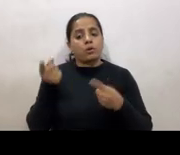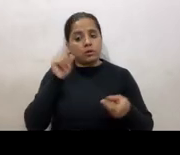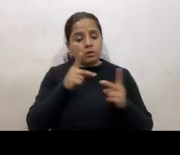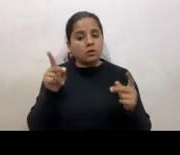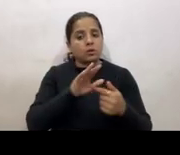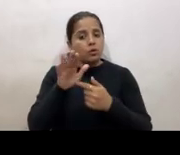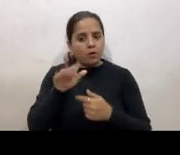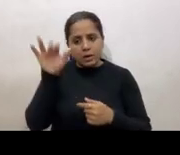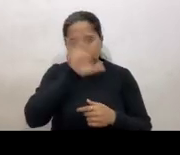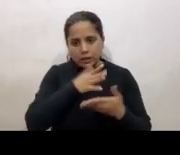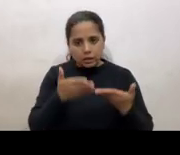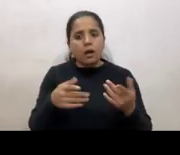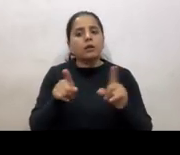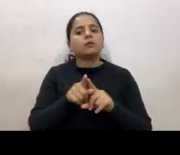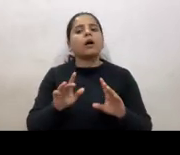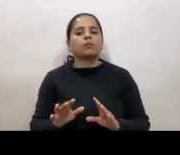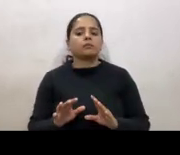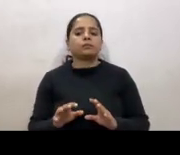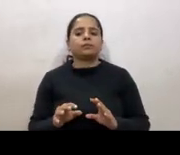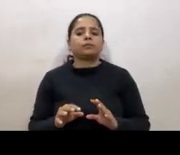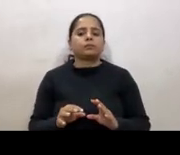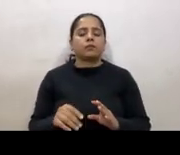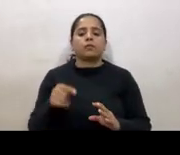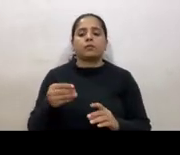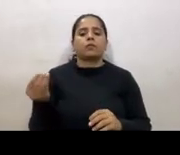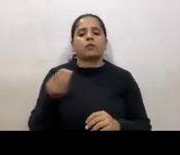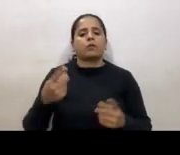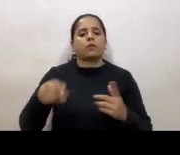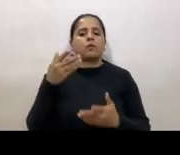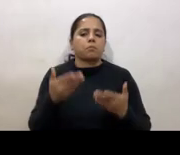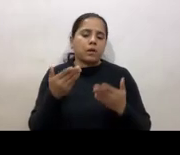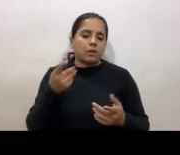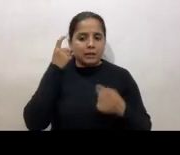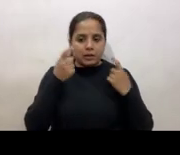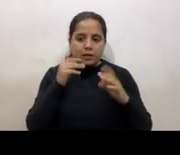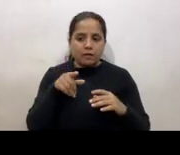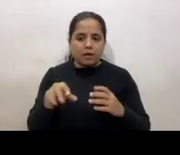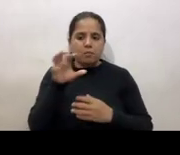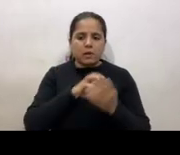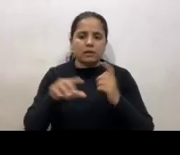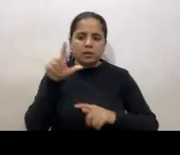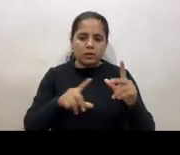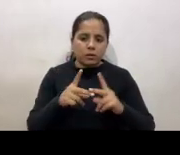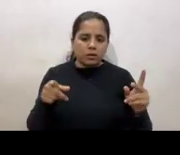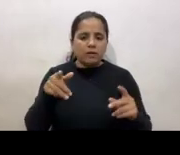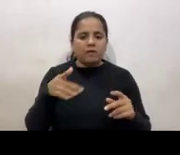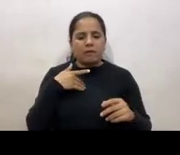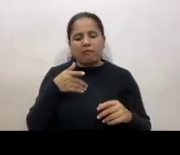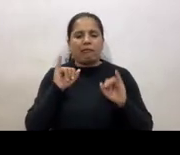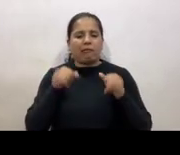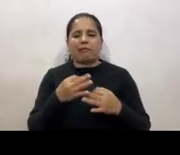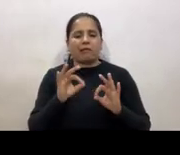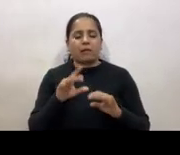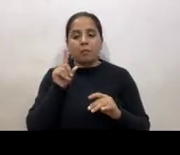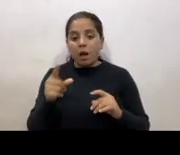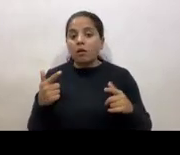proved in India as well. So as some of us might think that mixing languages is poor, contrary to